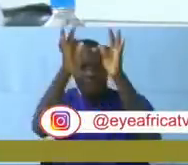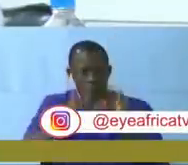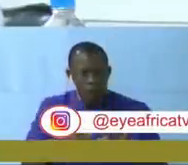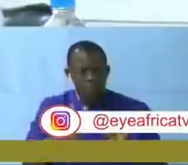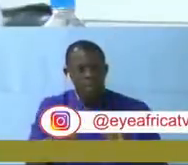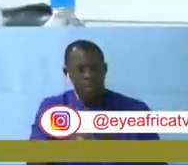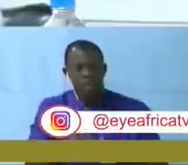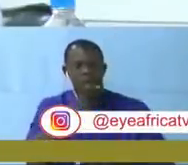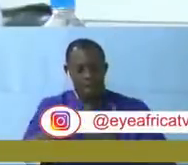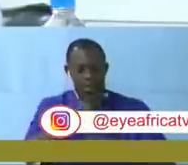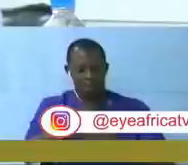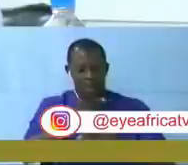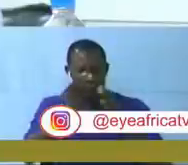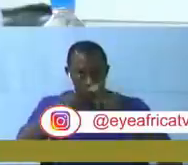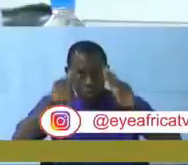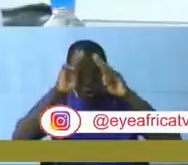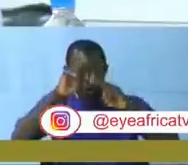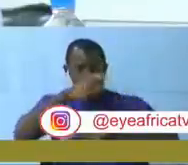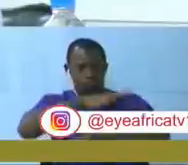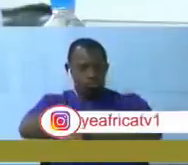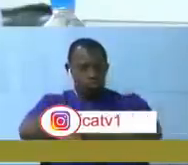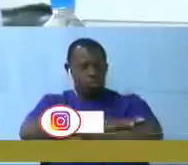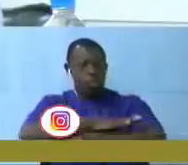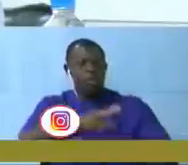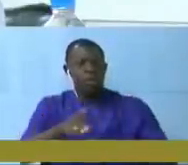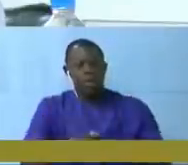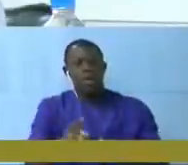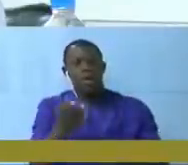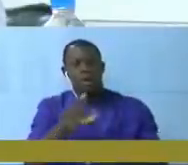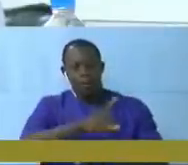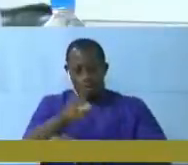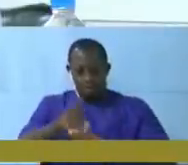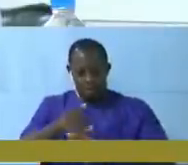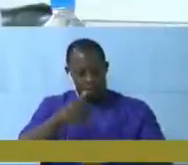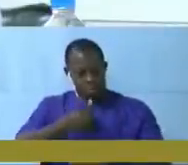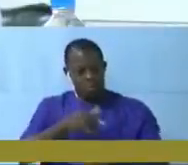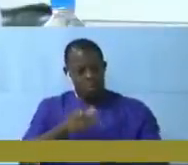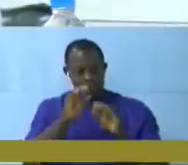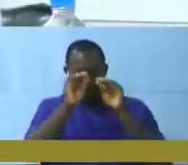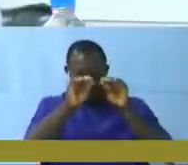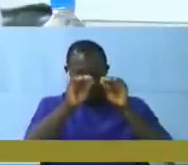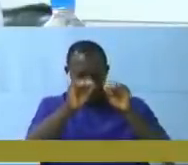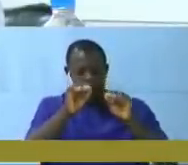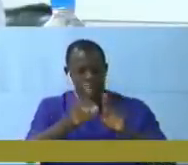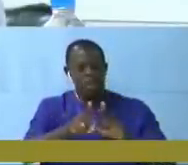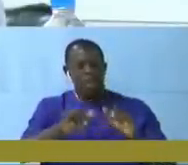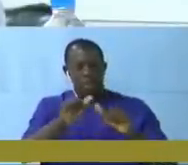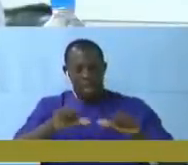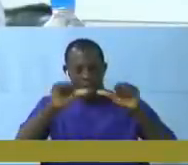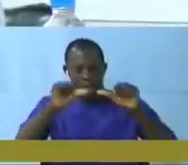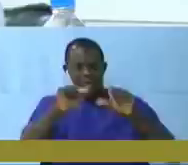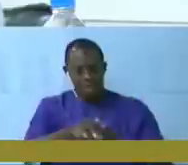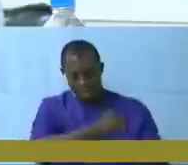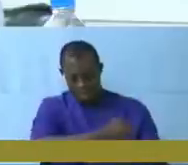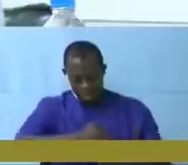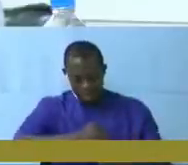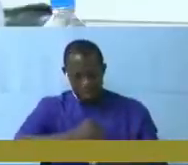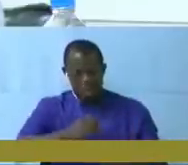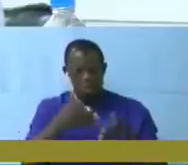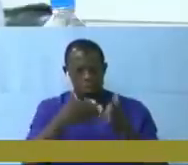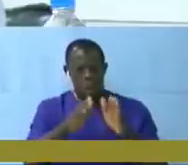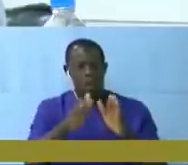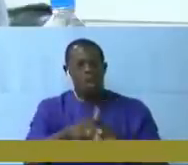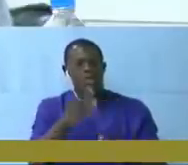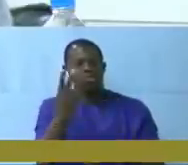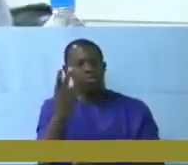yi ñeuk ci law school bi. Where I taught criminal procedure until 2015. I had to leave because I